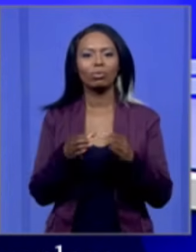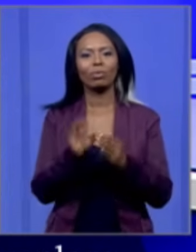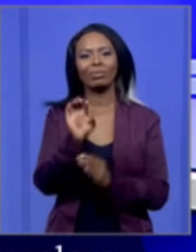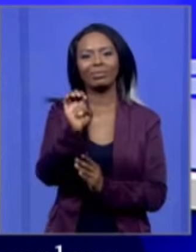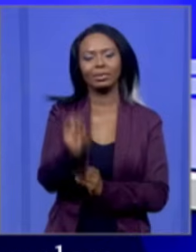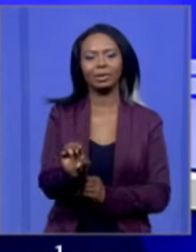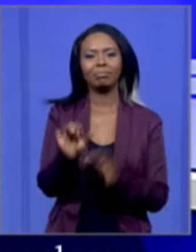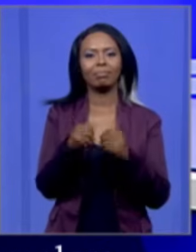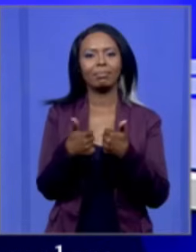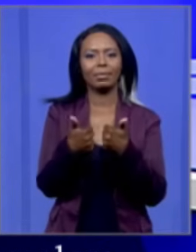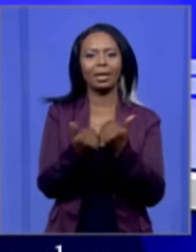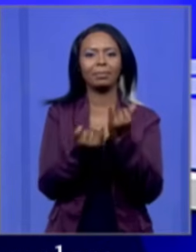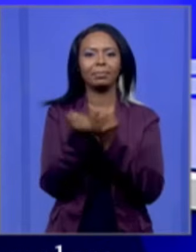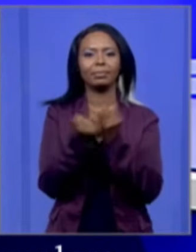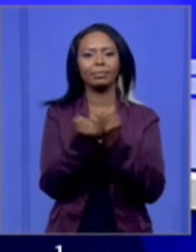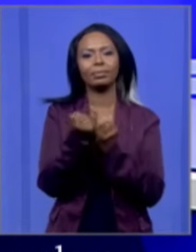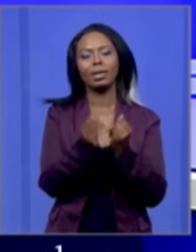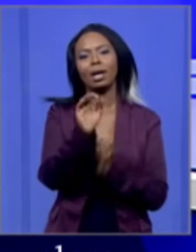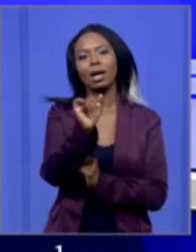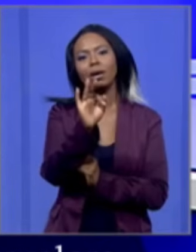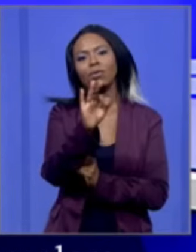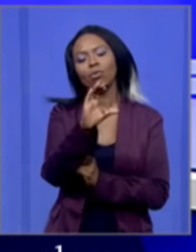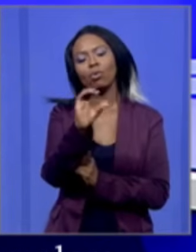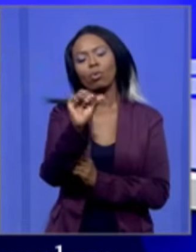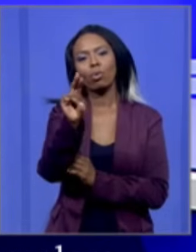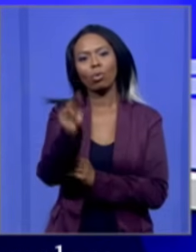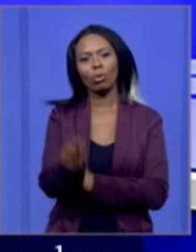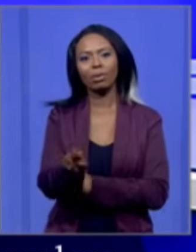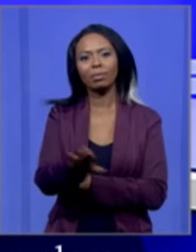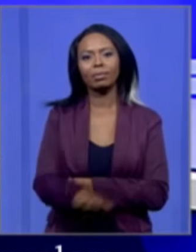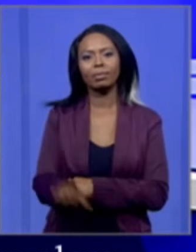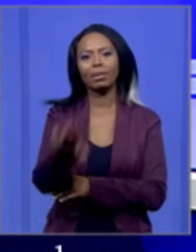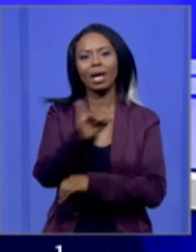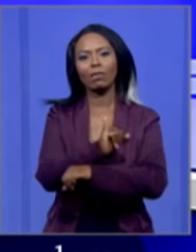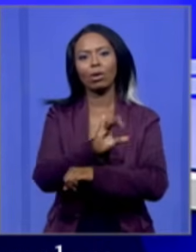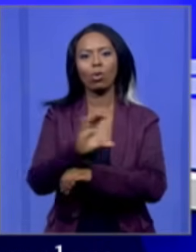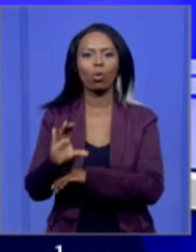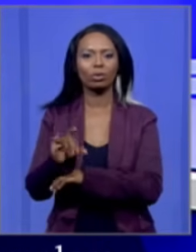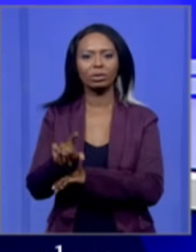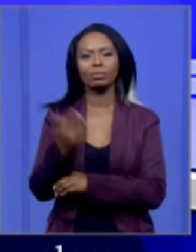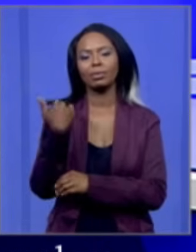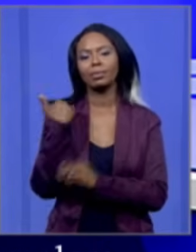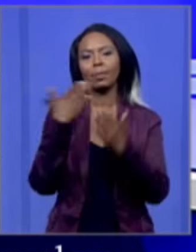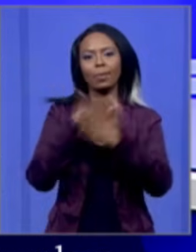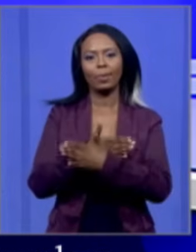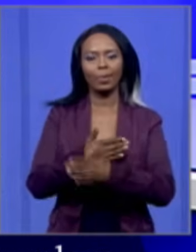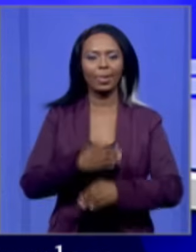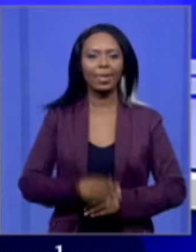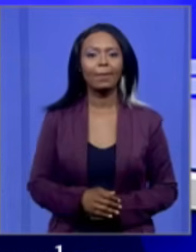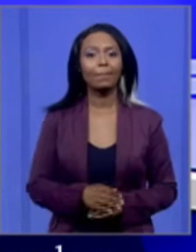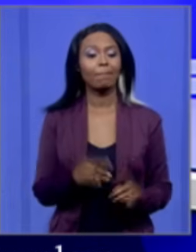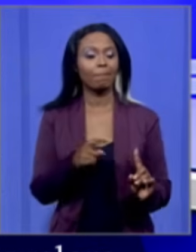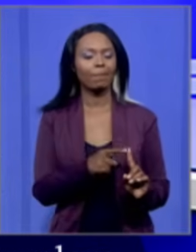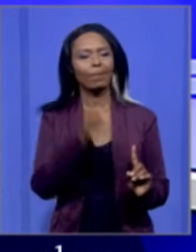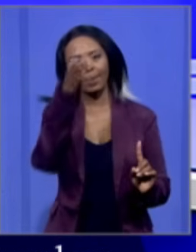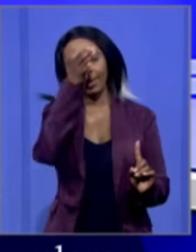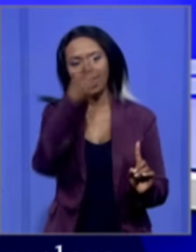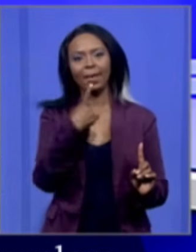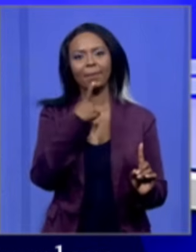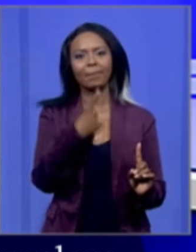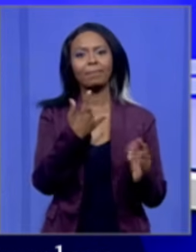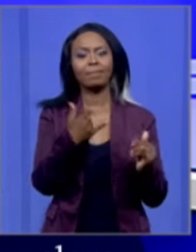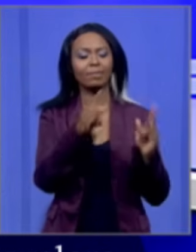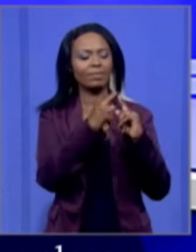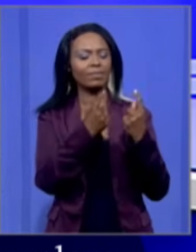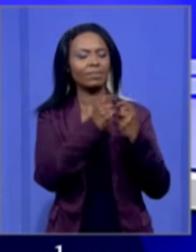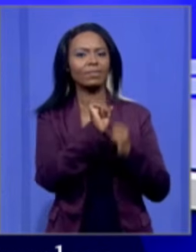E phadišanong ya African Cup of Nations ka Ivory Coast bošegong bja Mabane. Bruce o re sehlopha sa